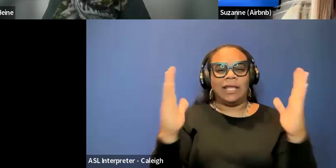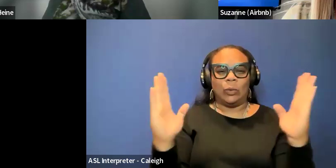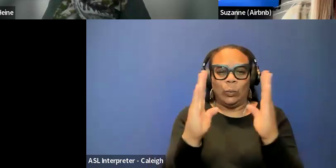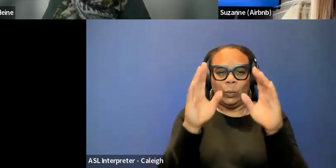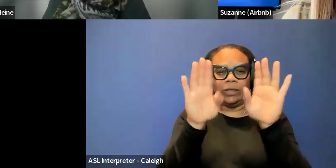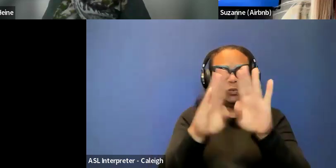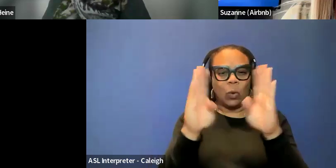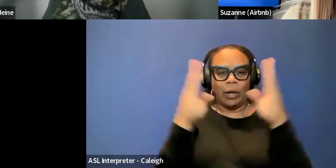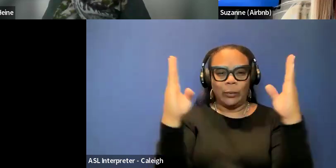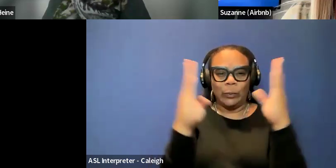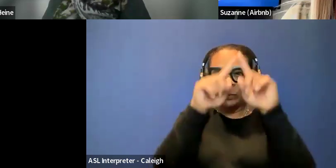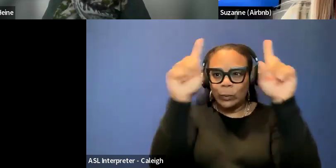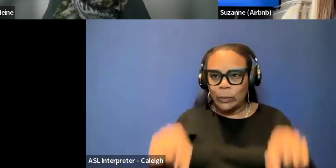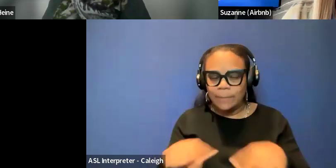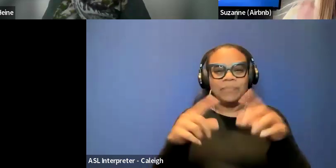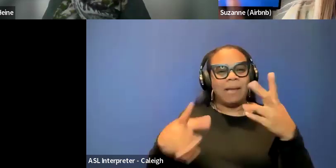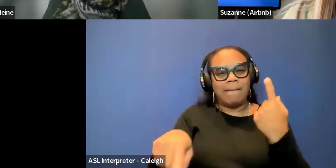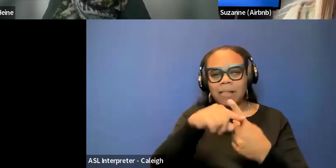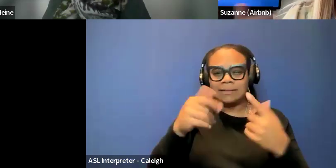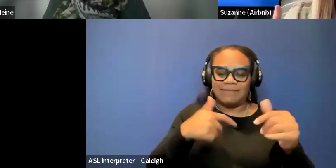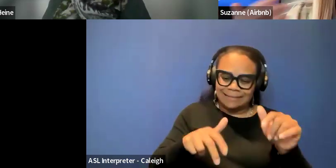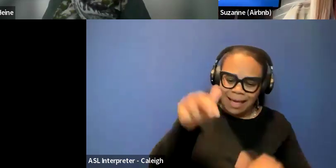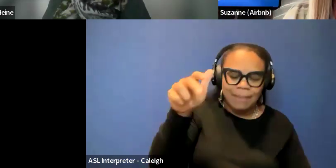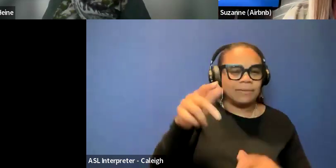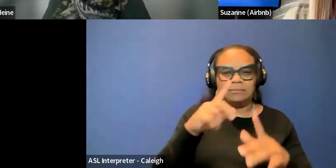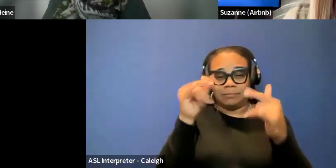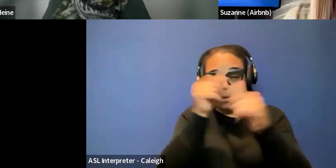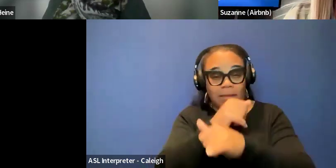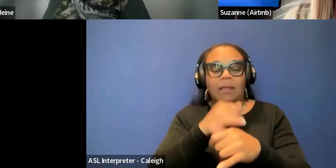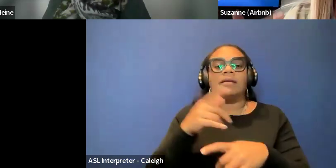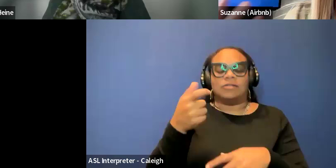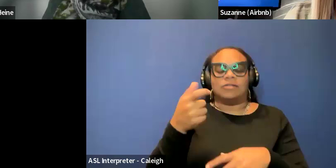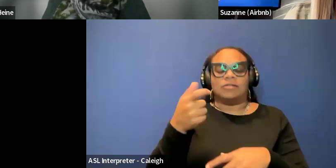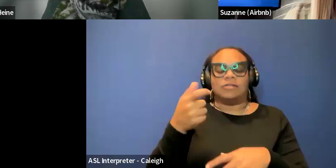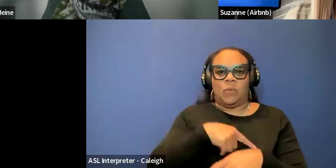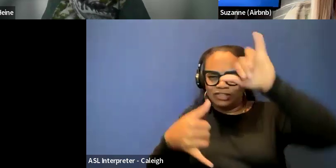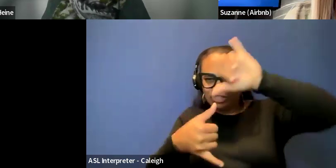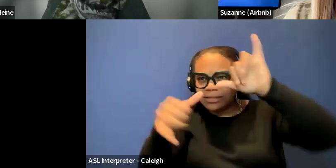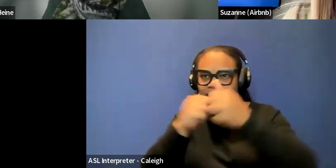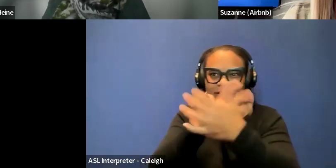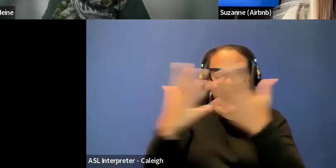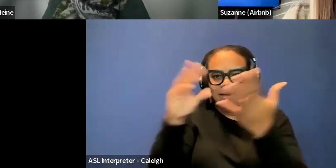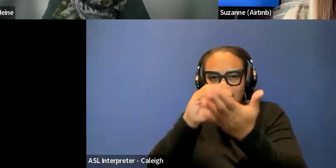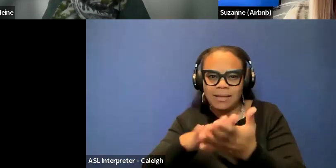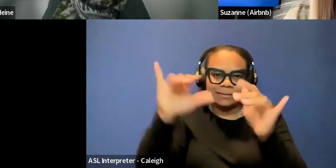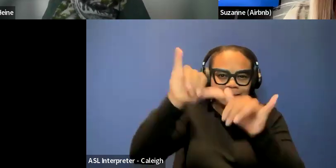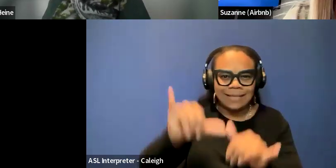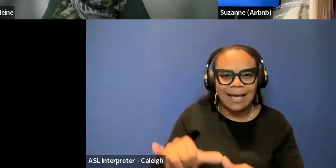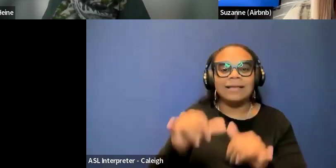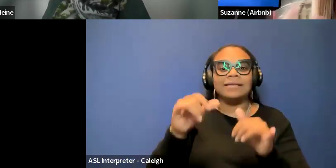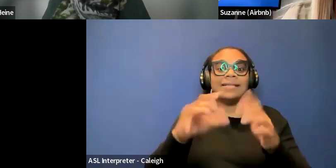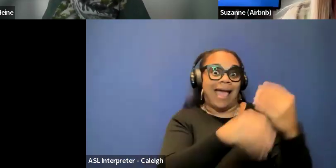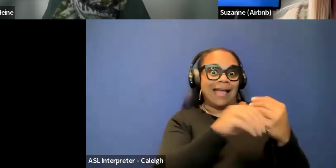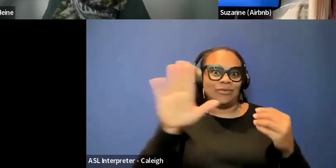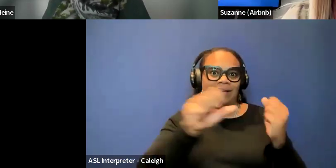3D scans in all of these listings to get these measurements and dimensions so that we can add them to the listing so that guests can see before they